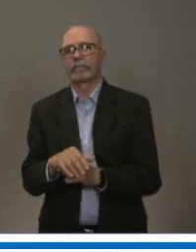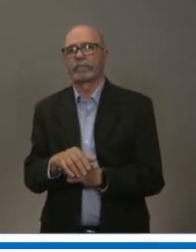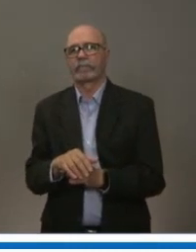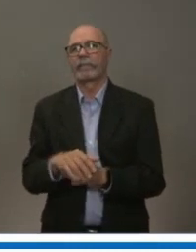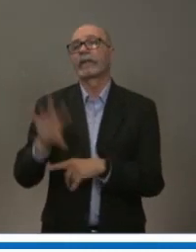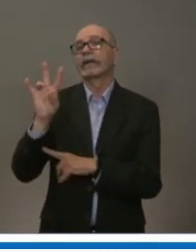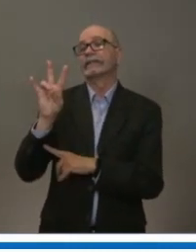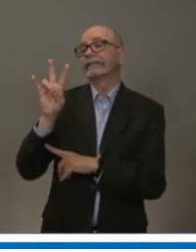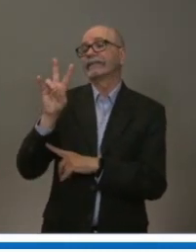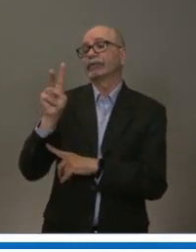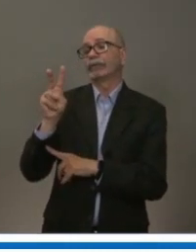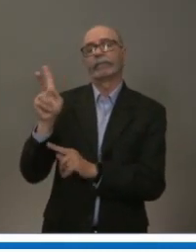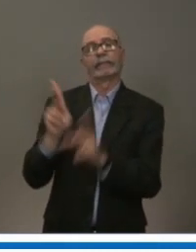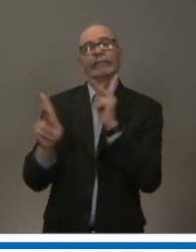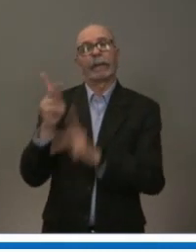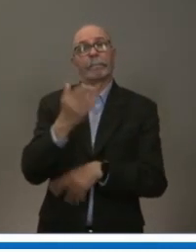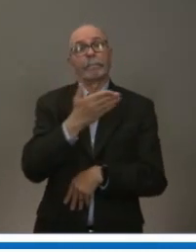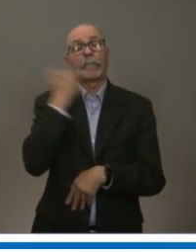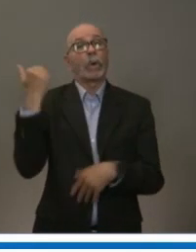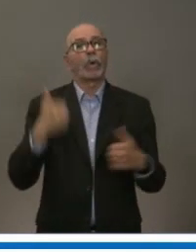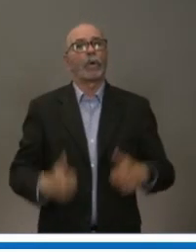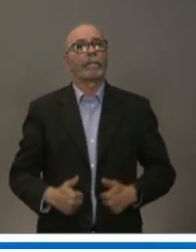news. To date, we've had